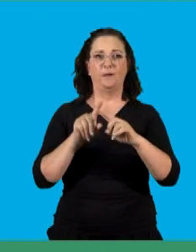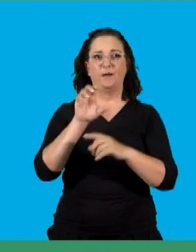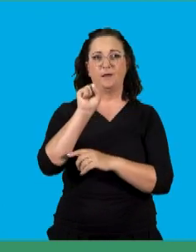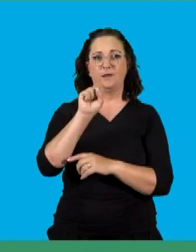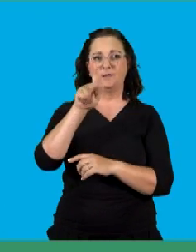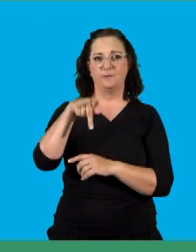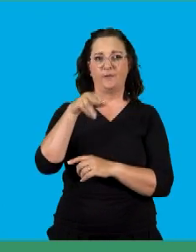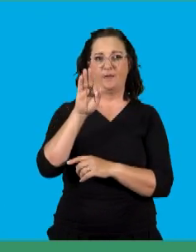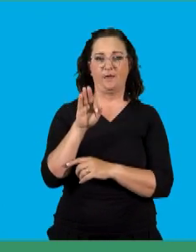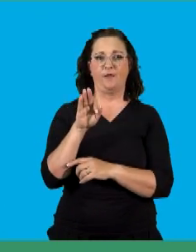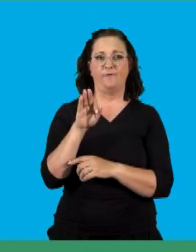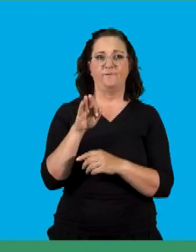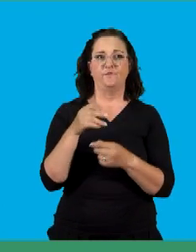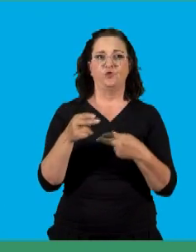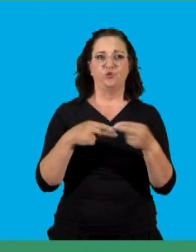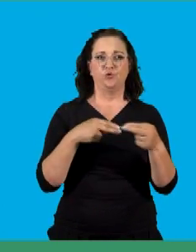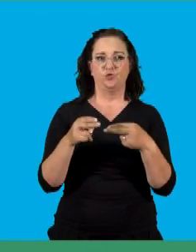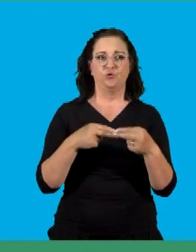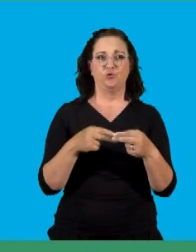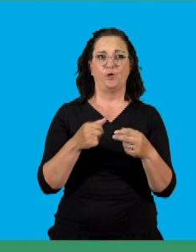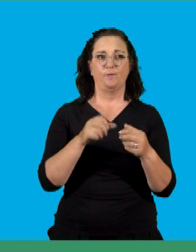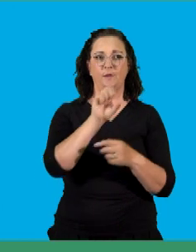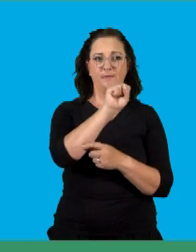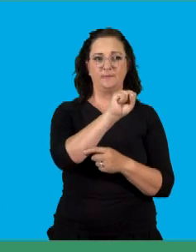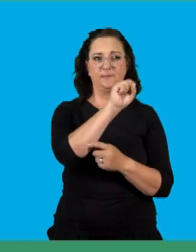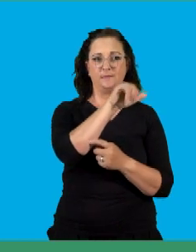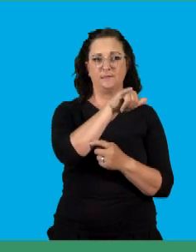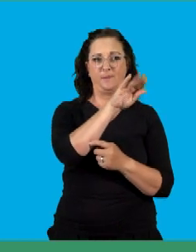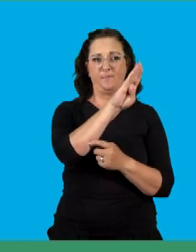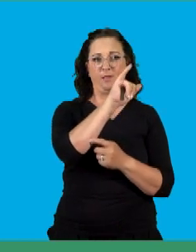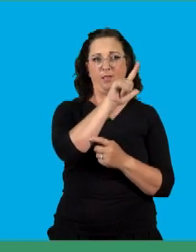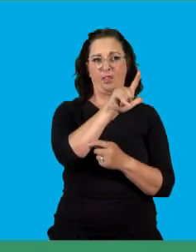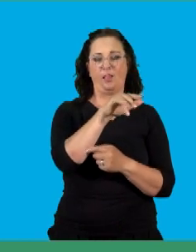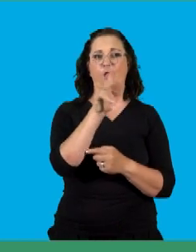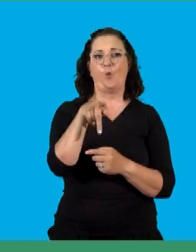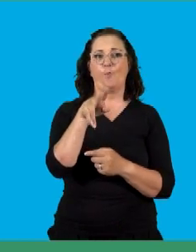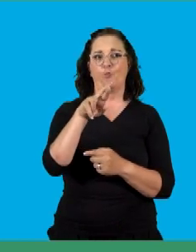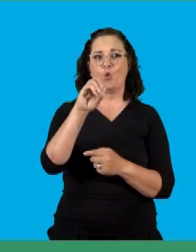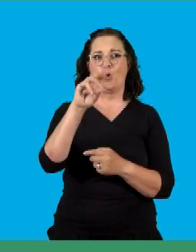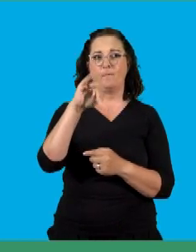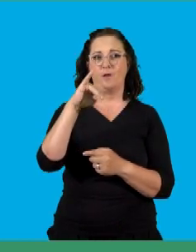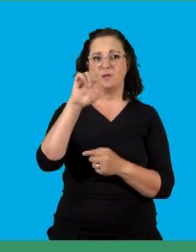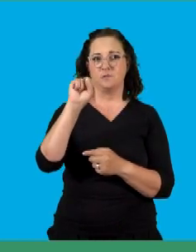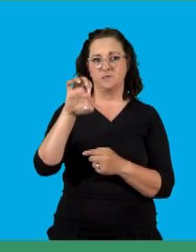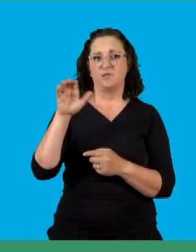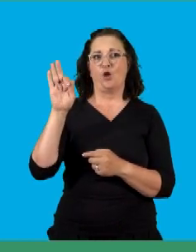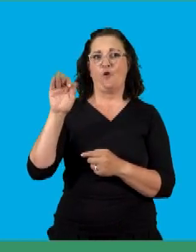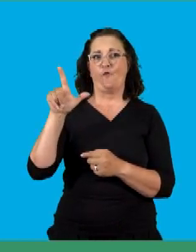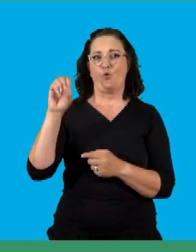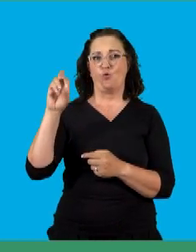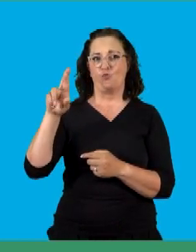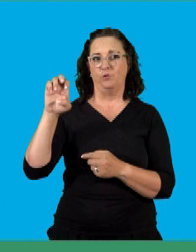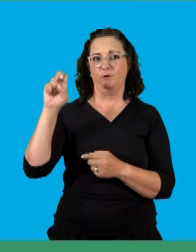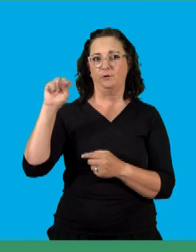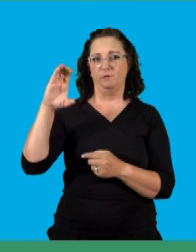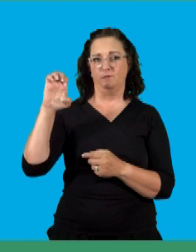SPF Supermarket. Sybil, Promise, and Florence have started a business. They are jointly and severally liable for the